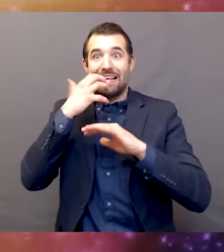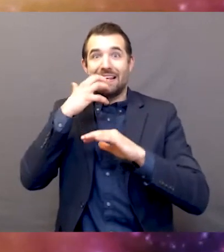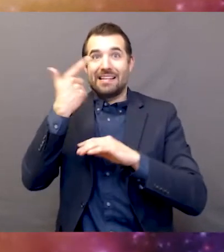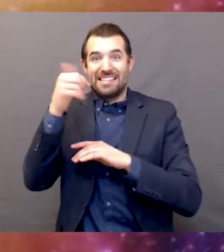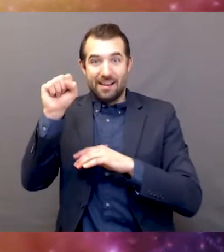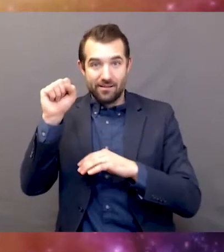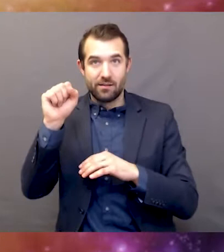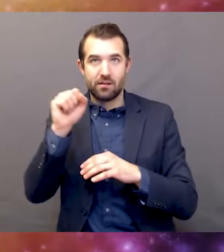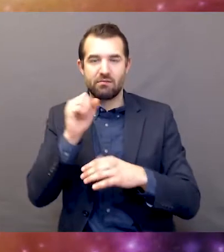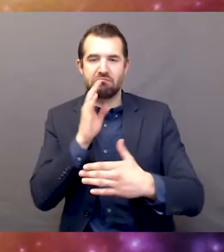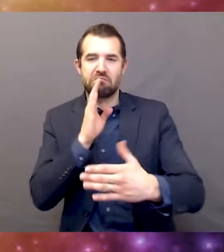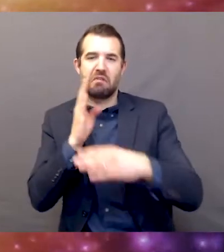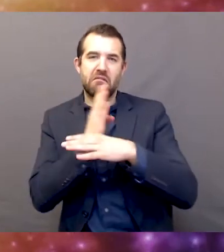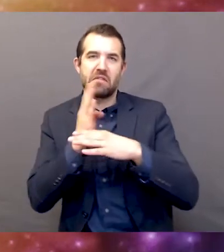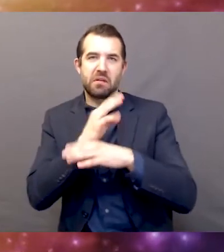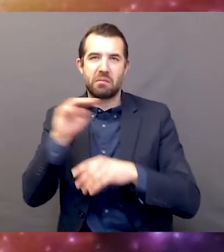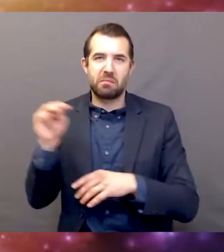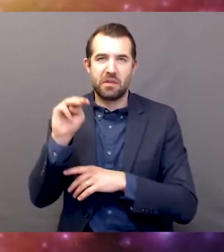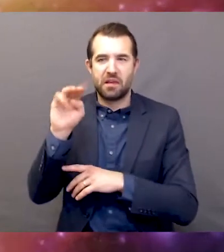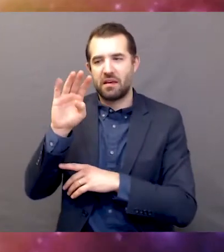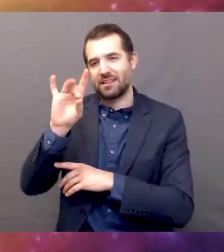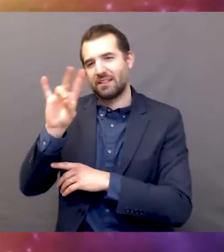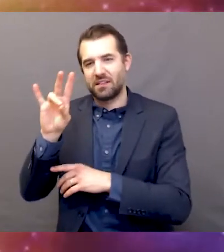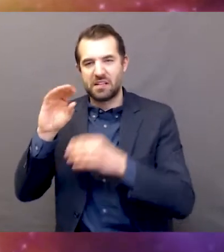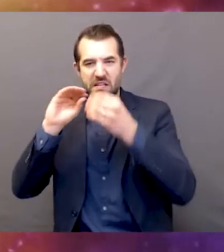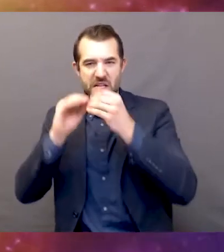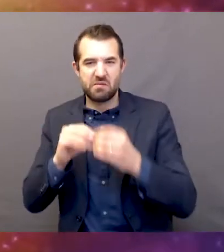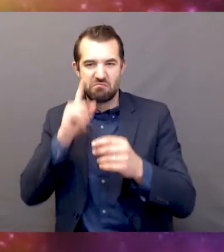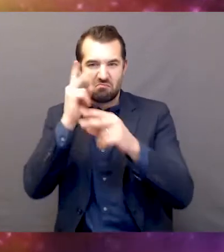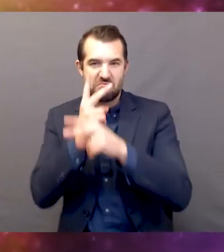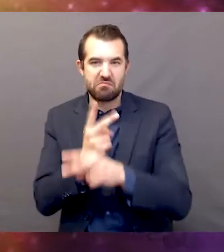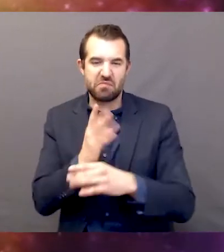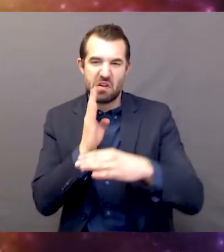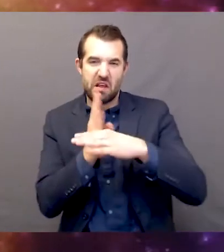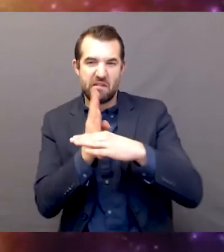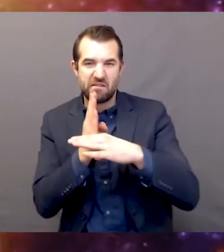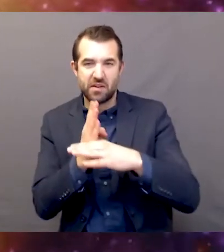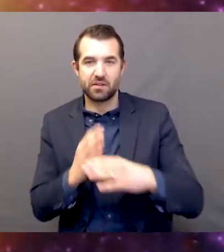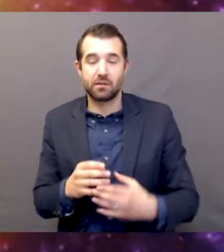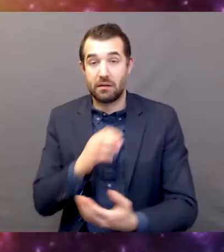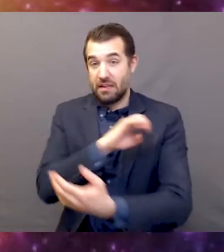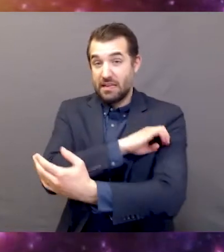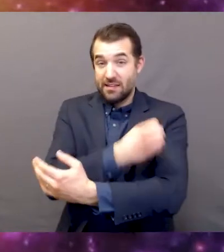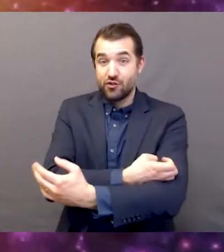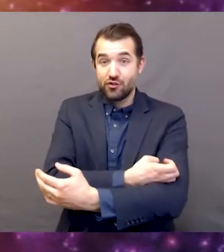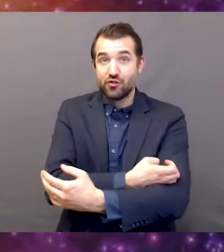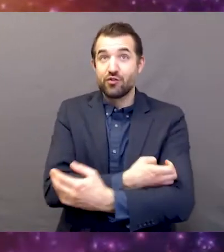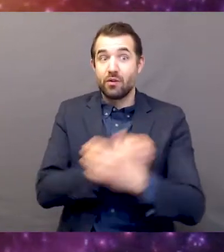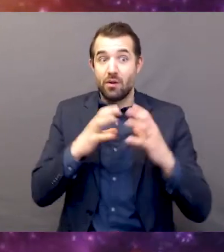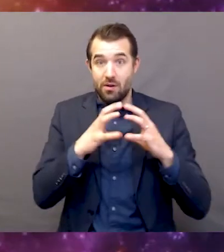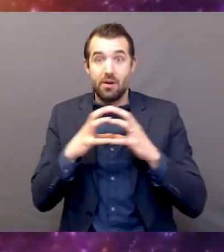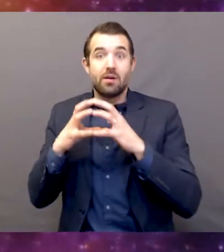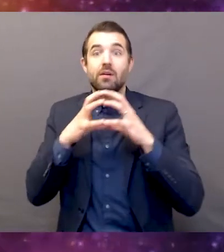cluster gas. And on average, when you look at M87 quantitatively in great detail, you can find that the average energy loss from